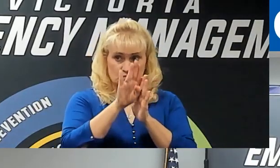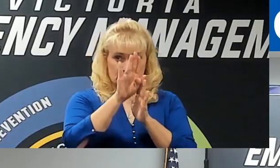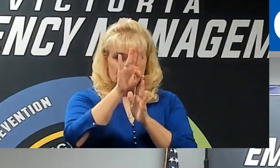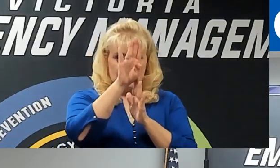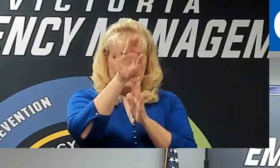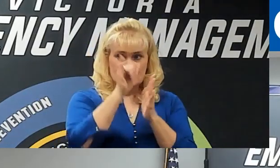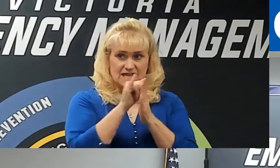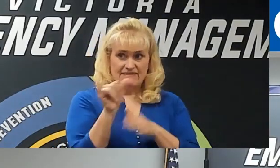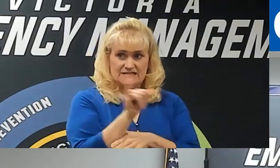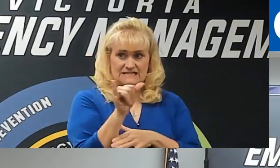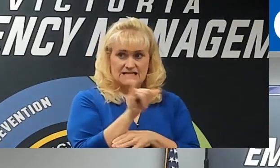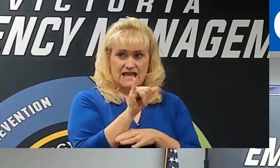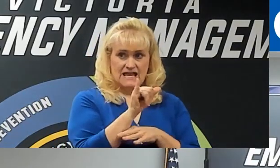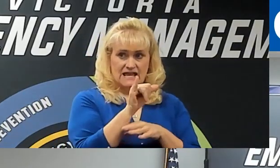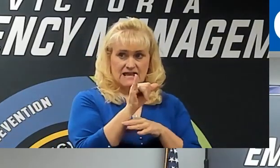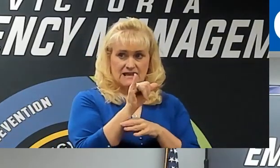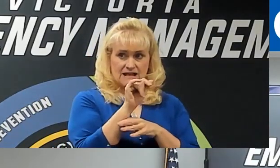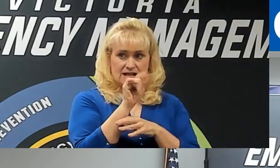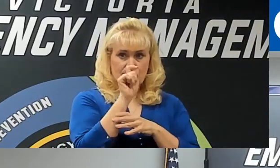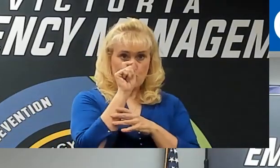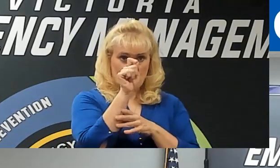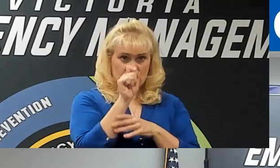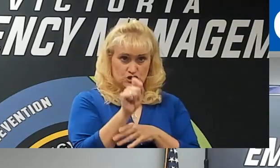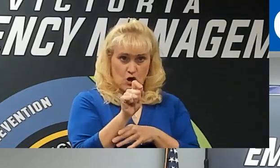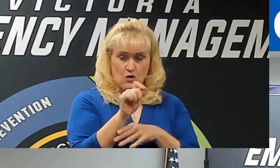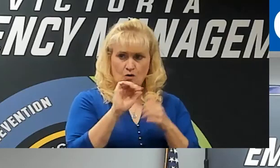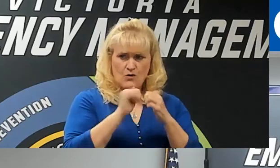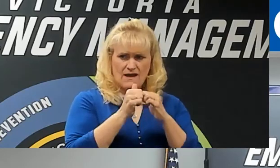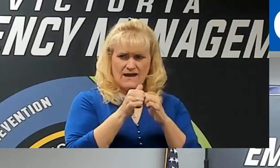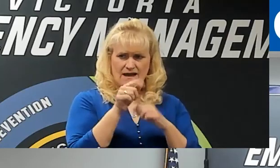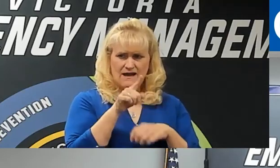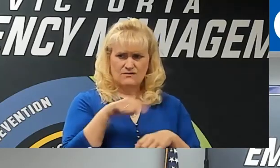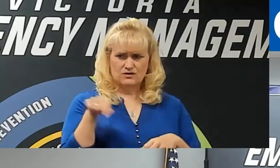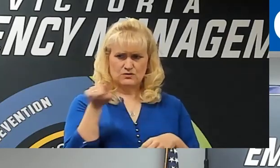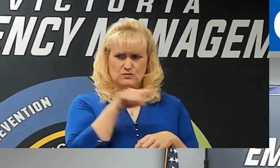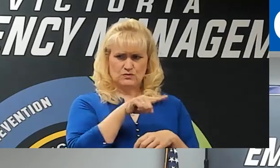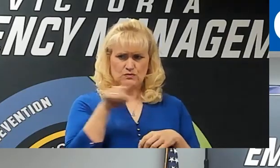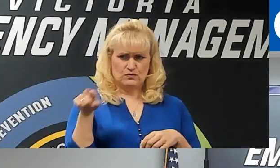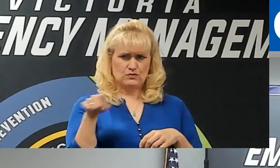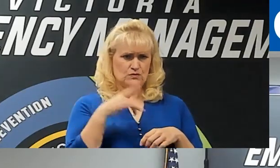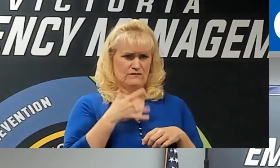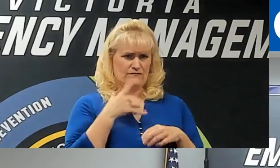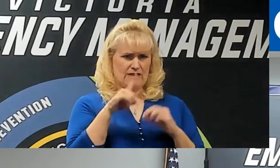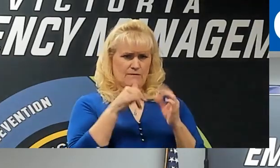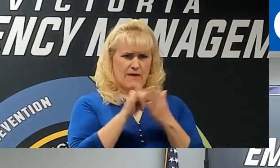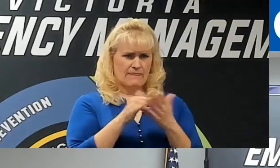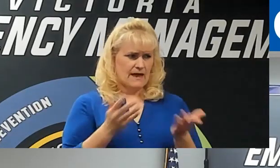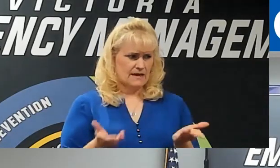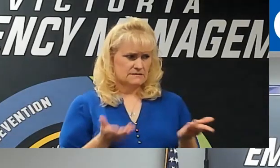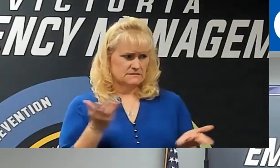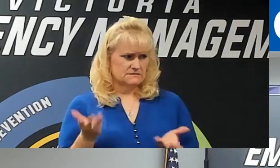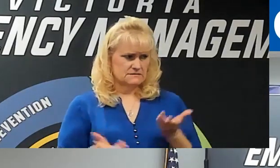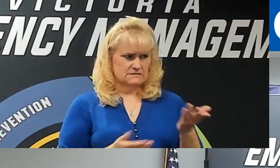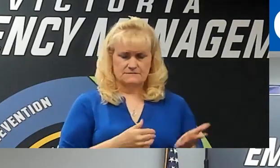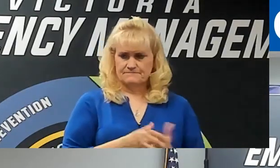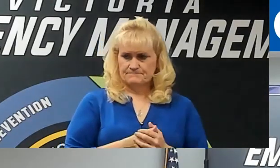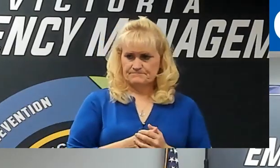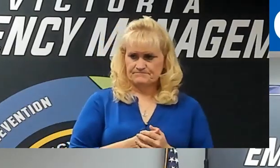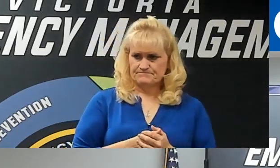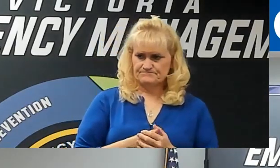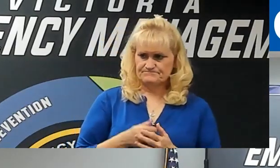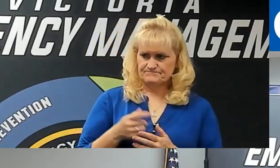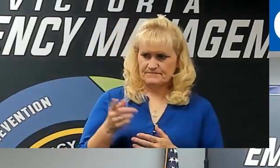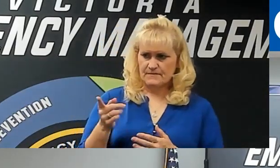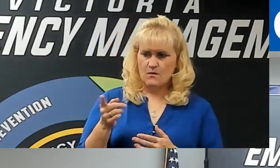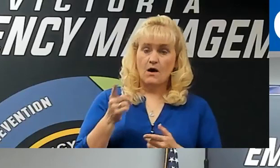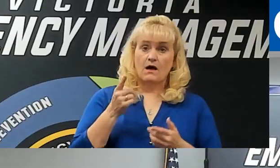same ratio as the higher counts now that we're seeing? How do you guys feel about that? Go ahead. No, well, the